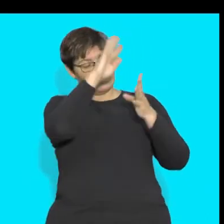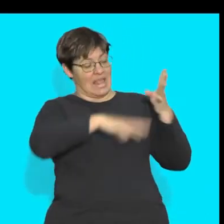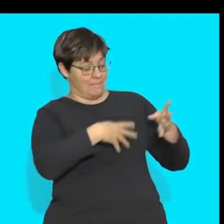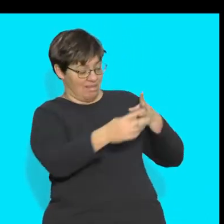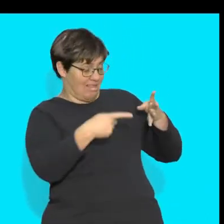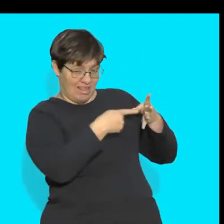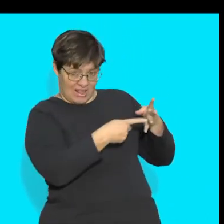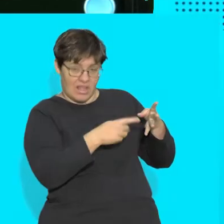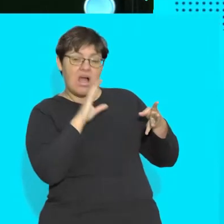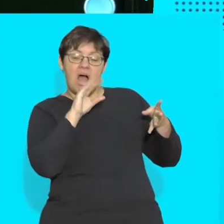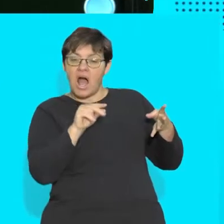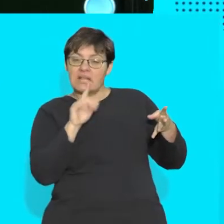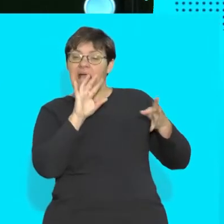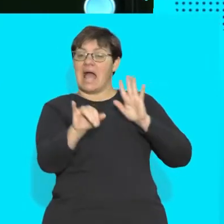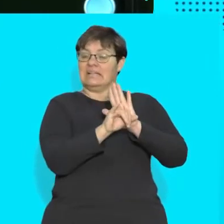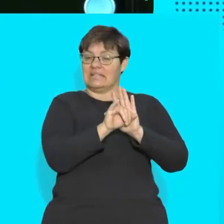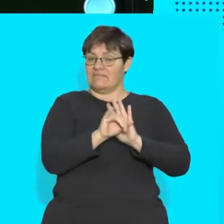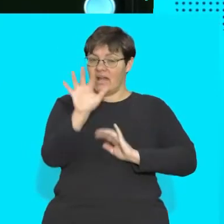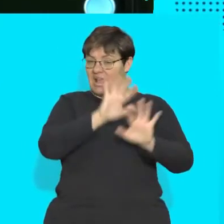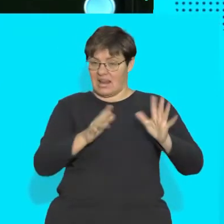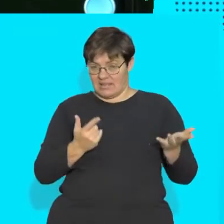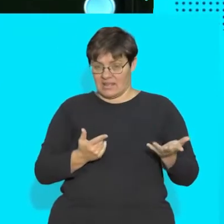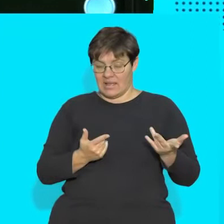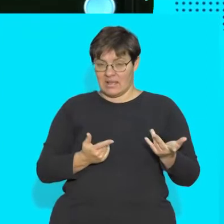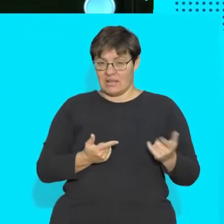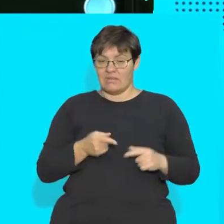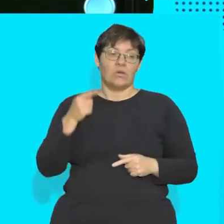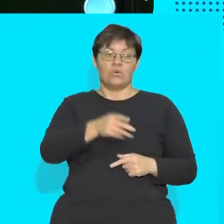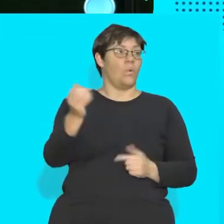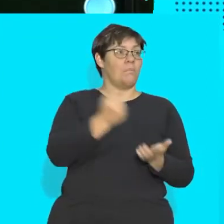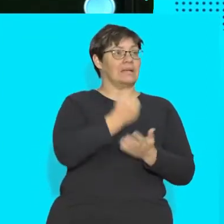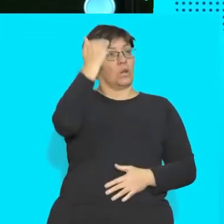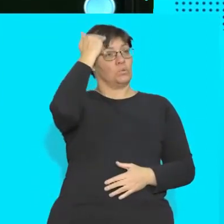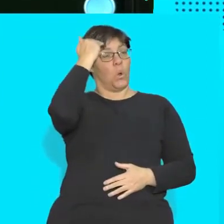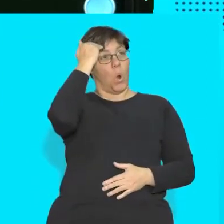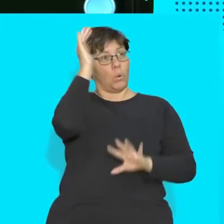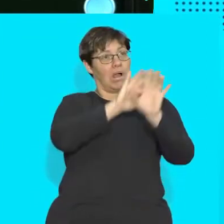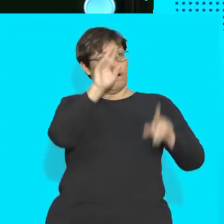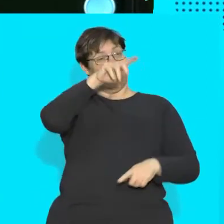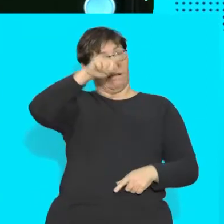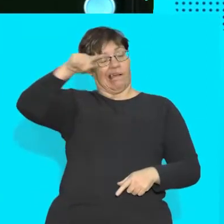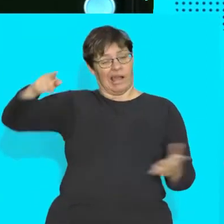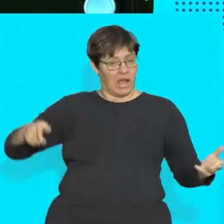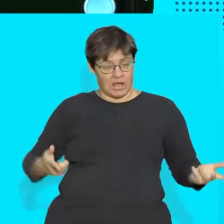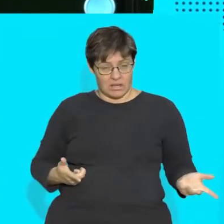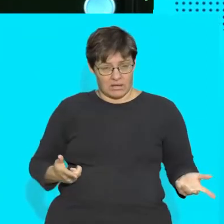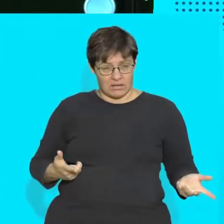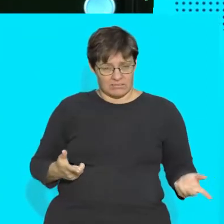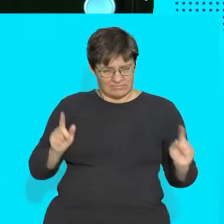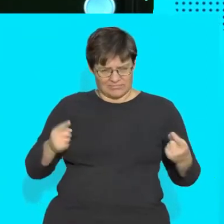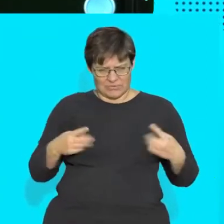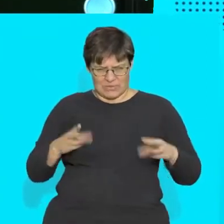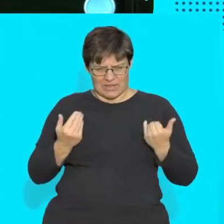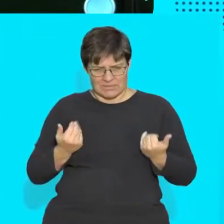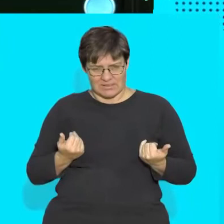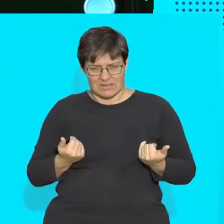table that asks you to identify it, all right? You are not expected to know the wavelength and frequency of different colors of